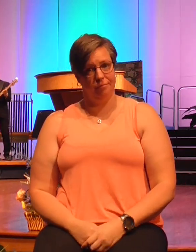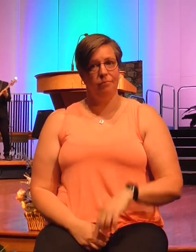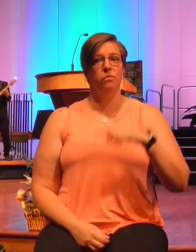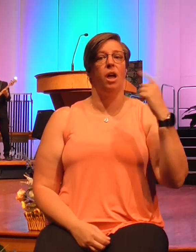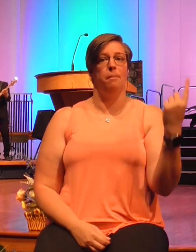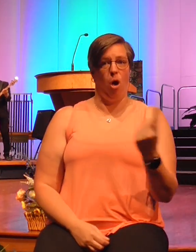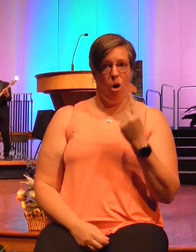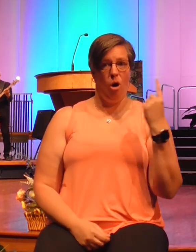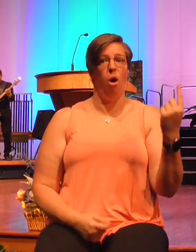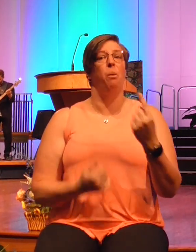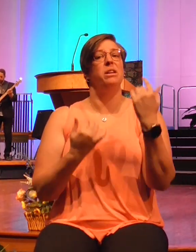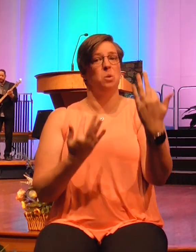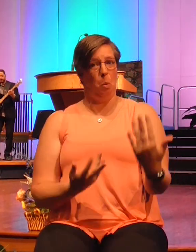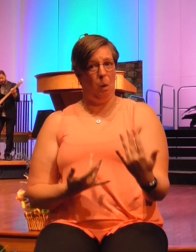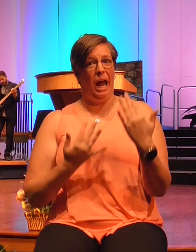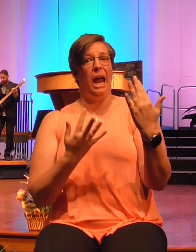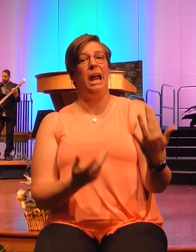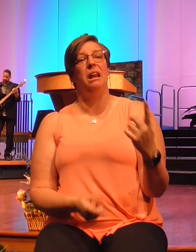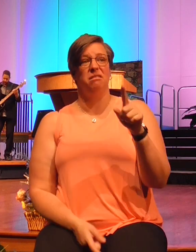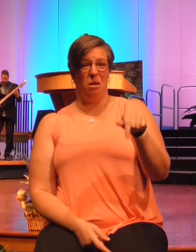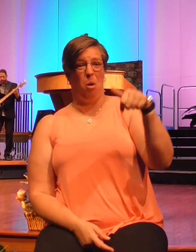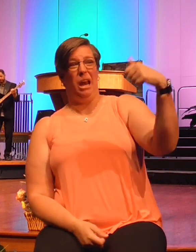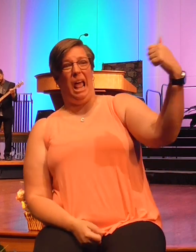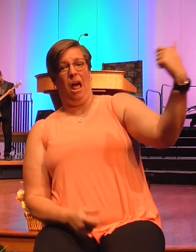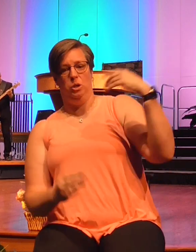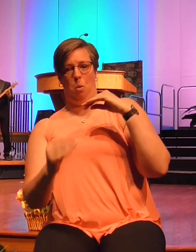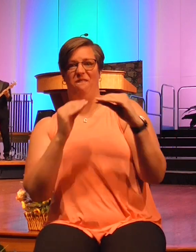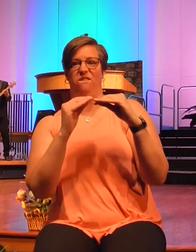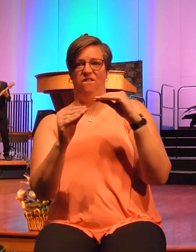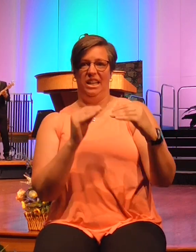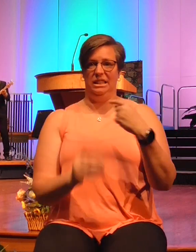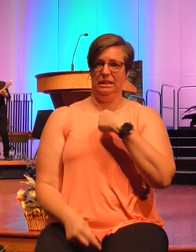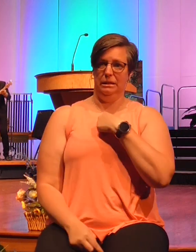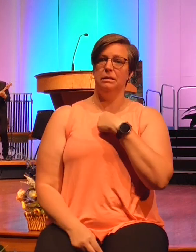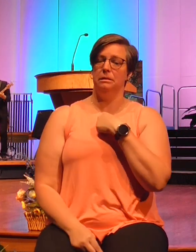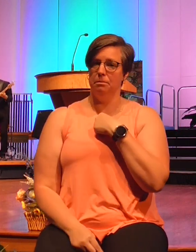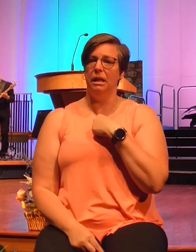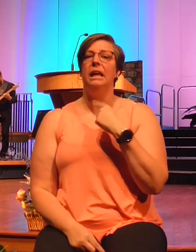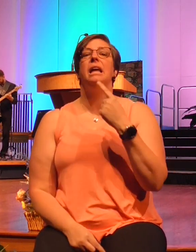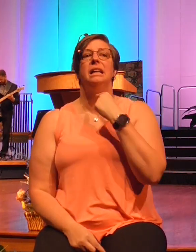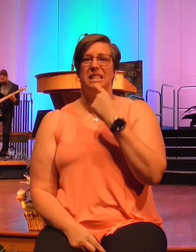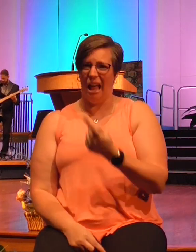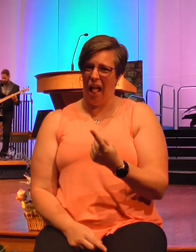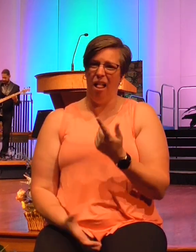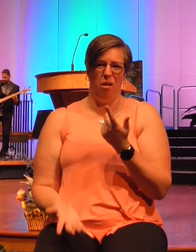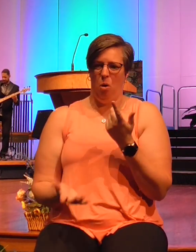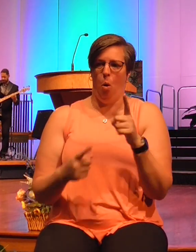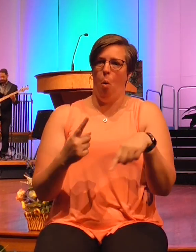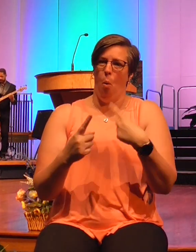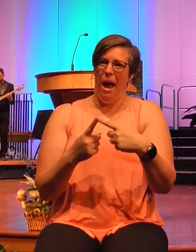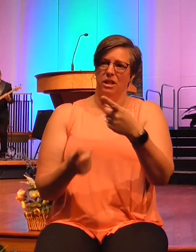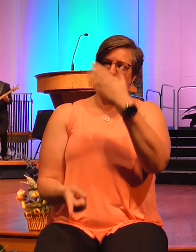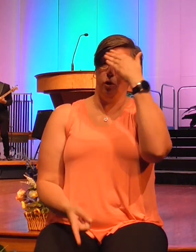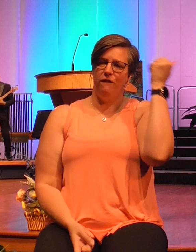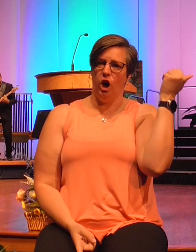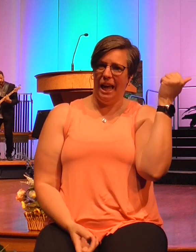Always waiting for someone else to fix you. Tell me, when did you